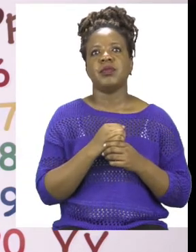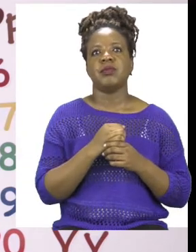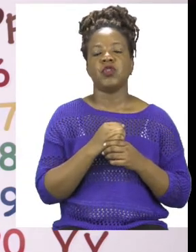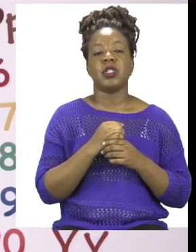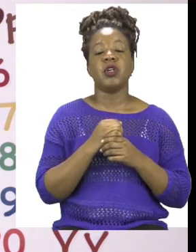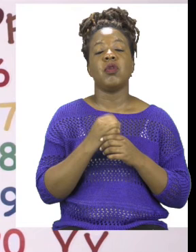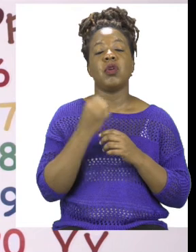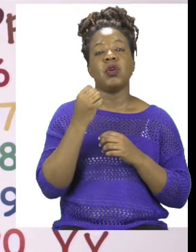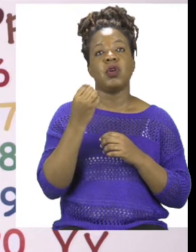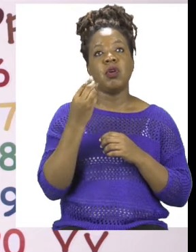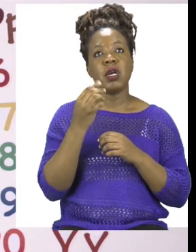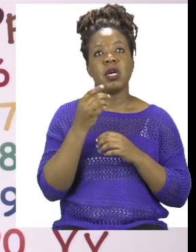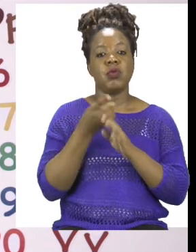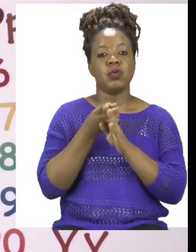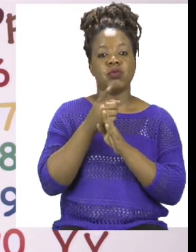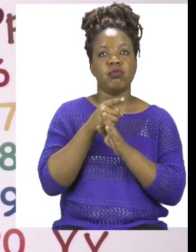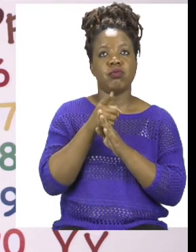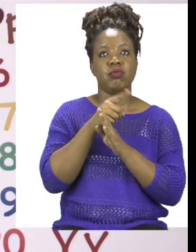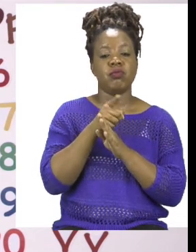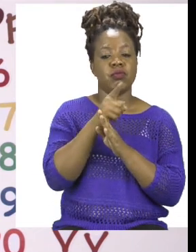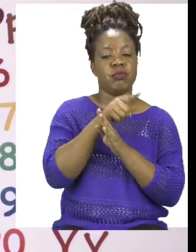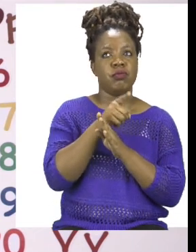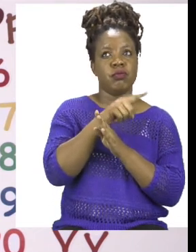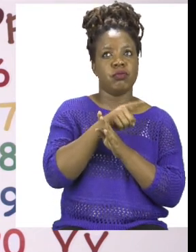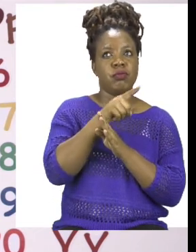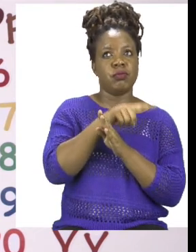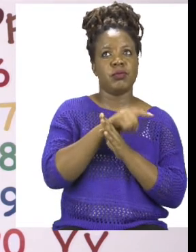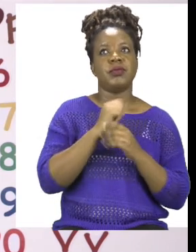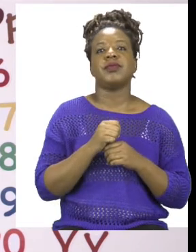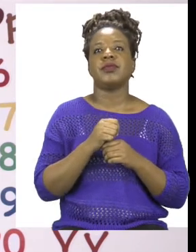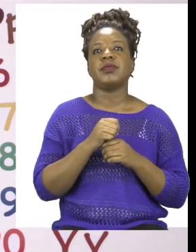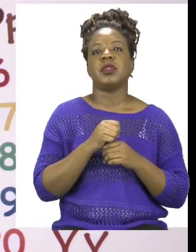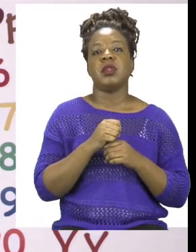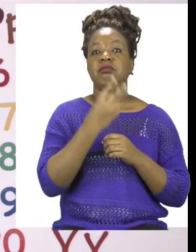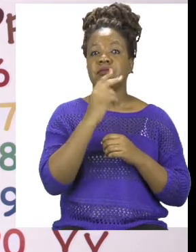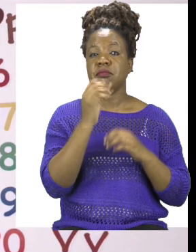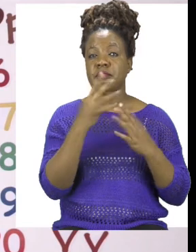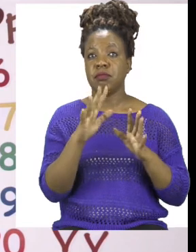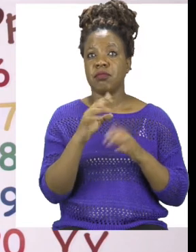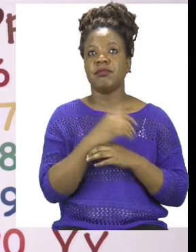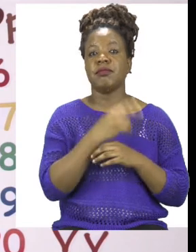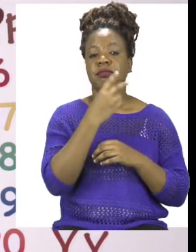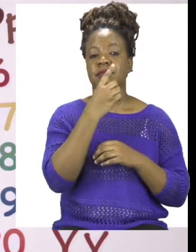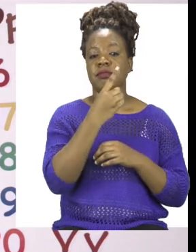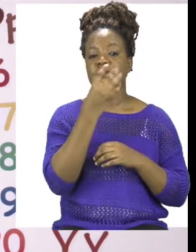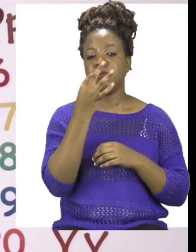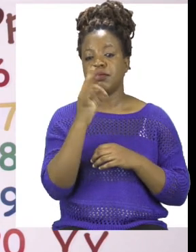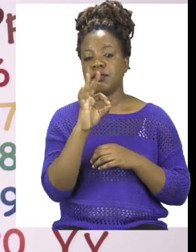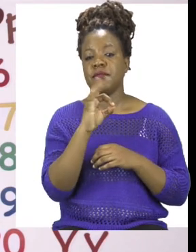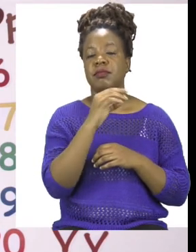say we are subtracting, counting backwards. 20 is already there.